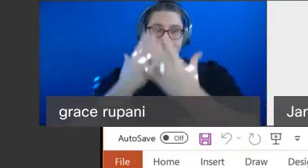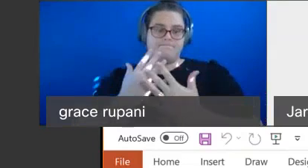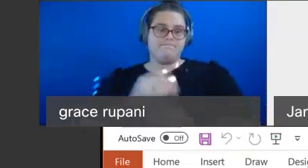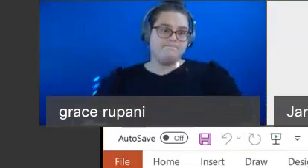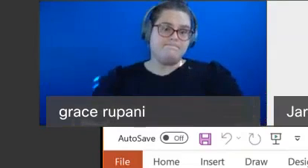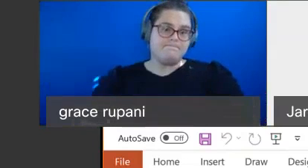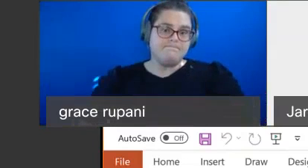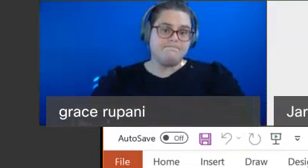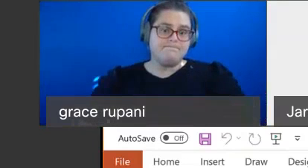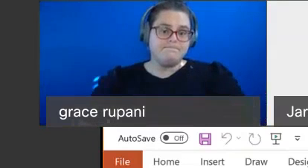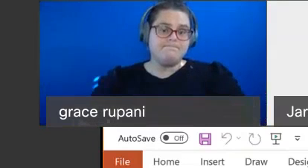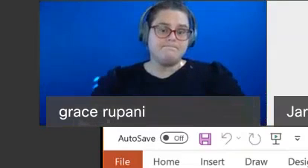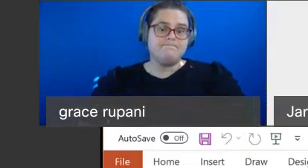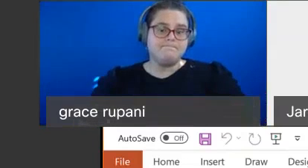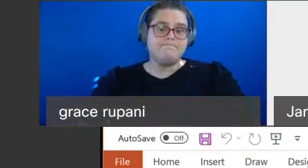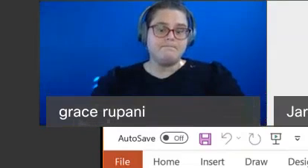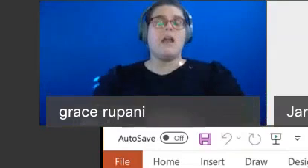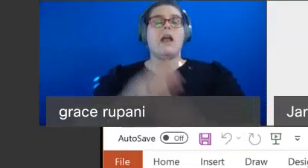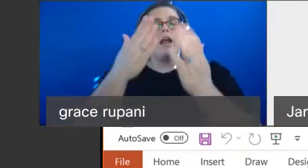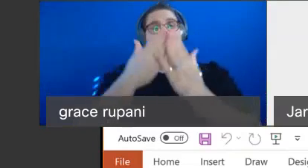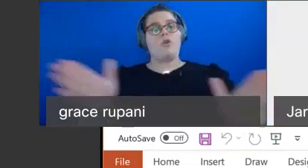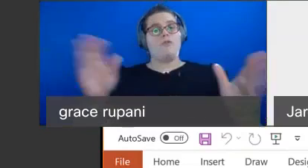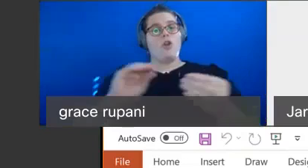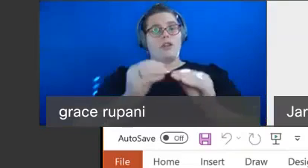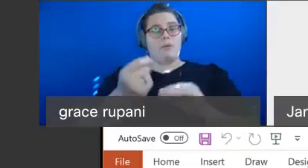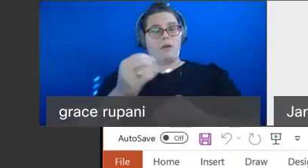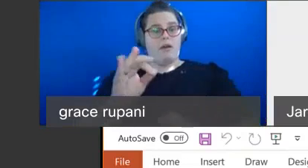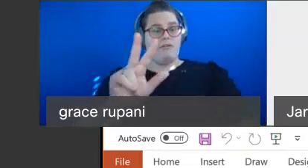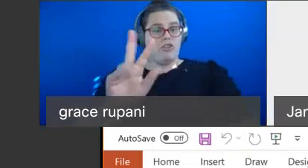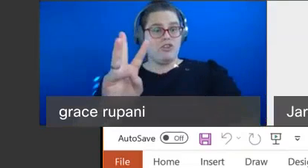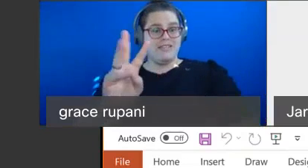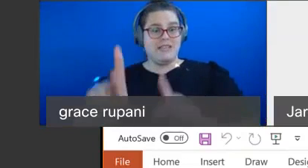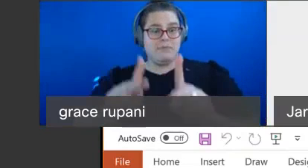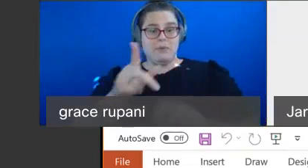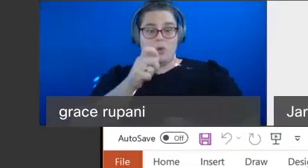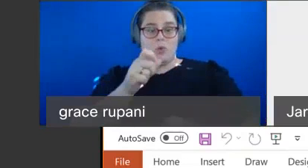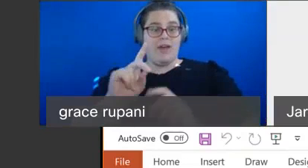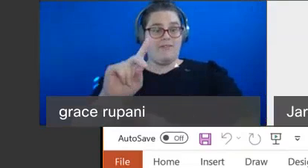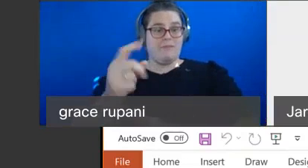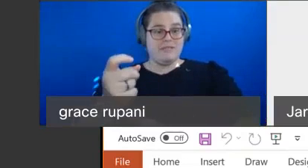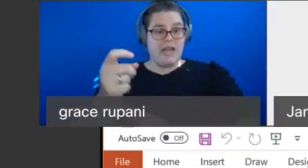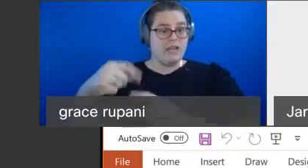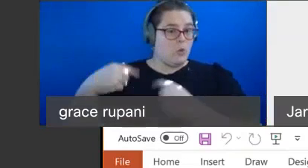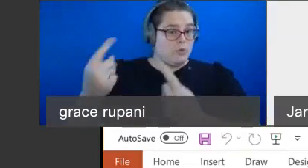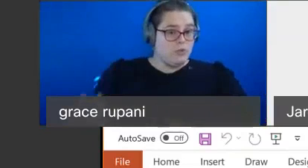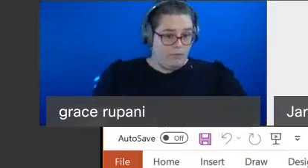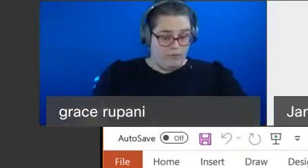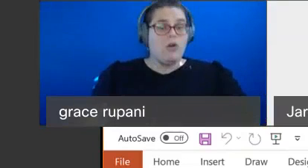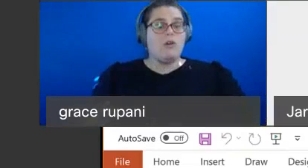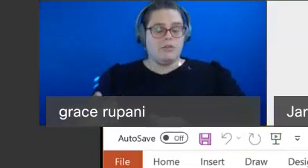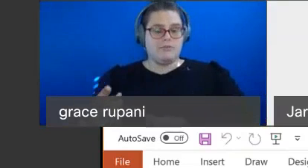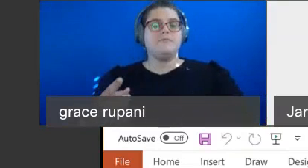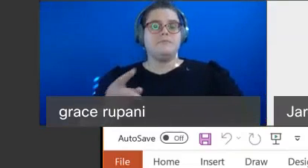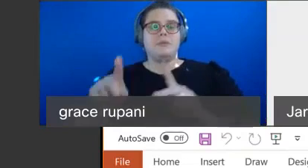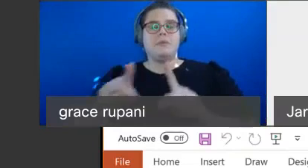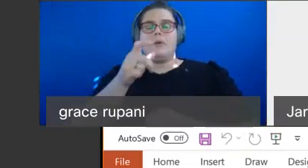And this is the overall number of the 36 people who have been diagnosed with, people who have